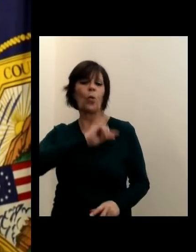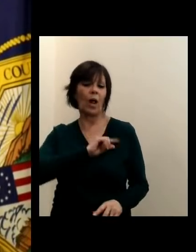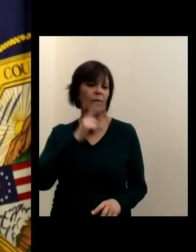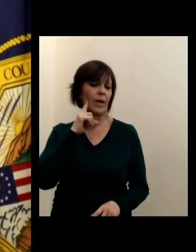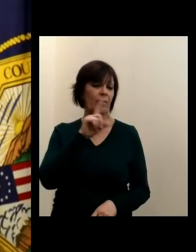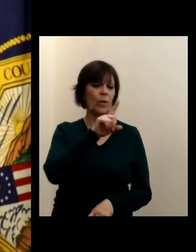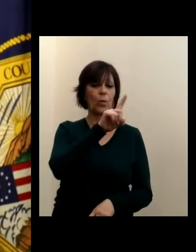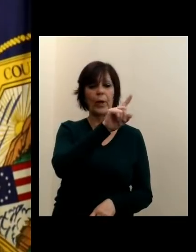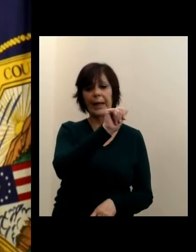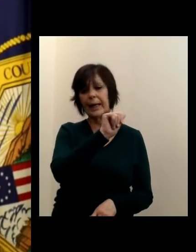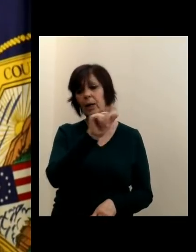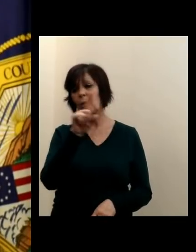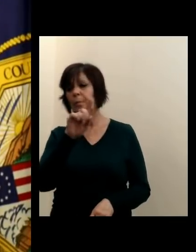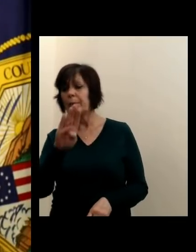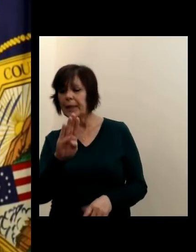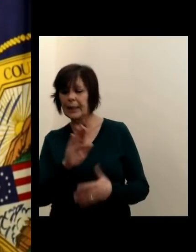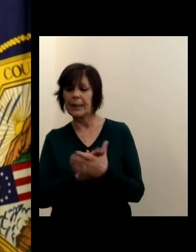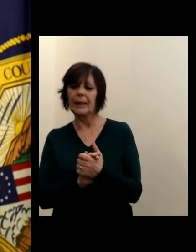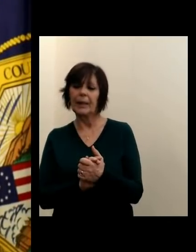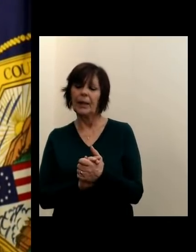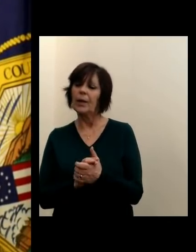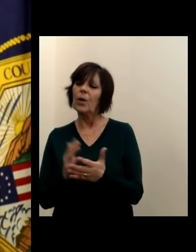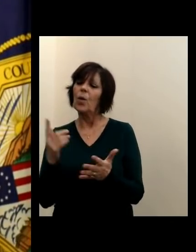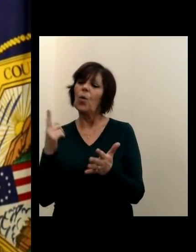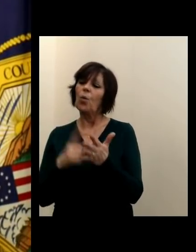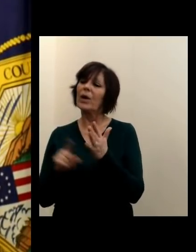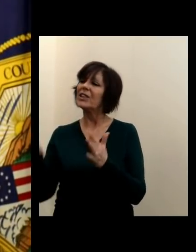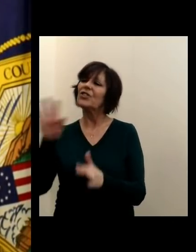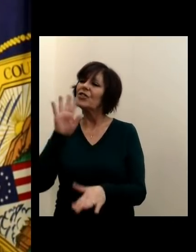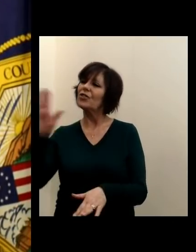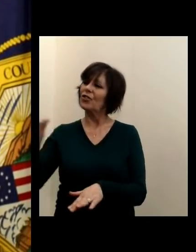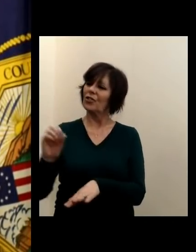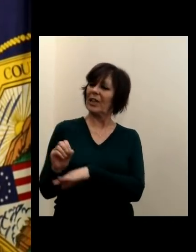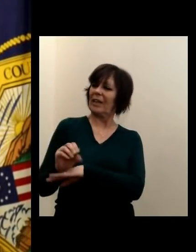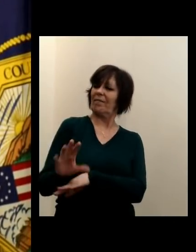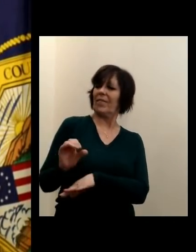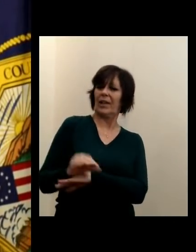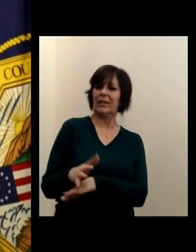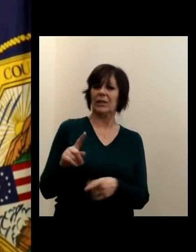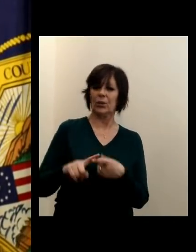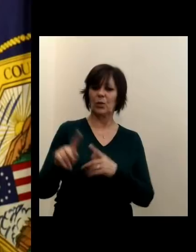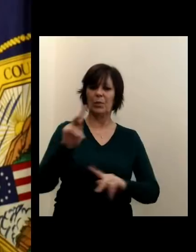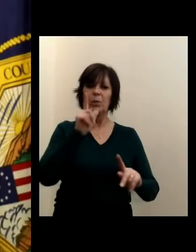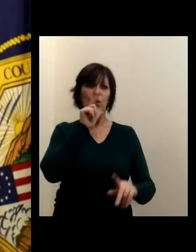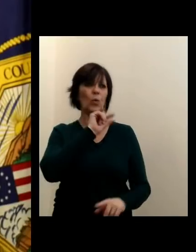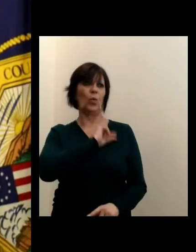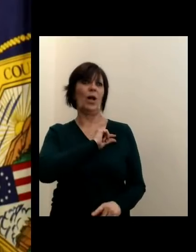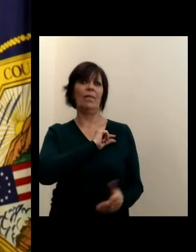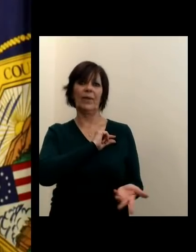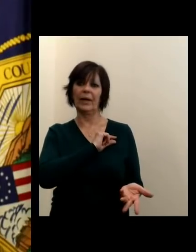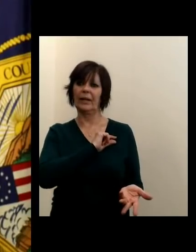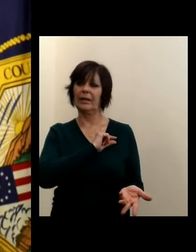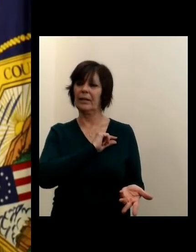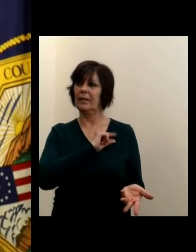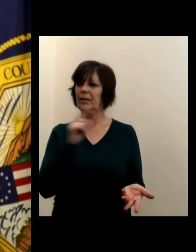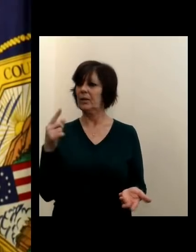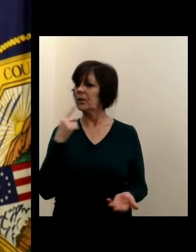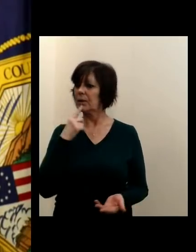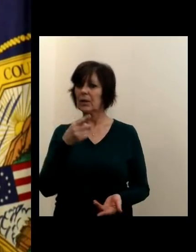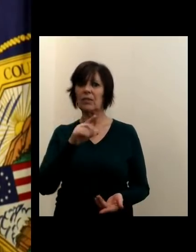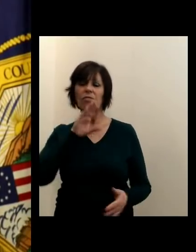and the limited supplies the county has, what is your advice to folks who qualify? I mean, as you had stated, they are